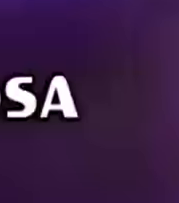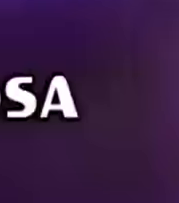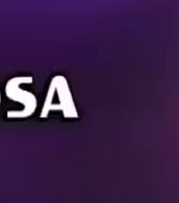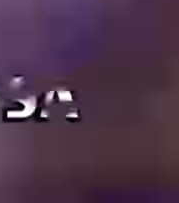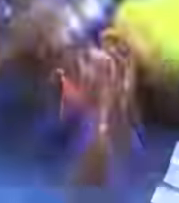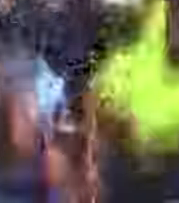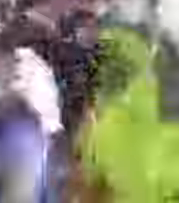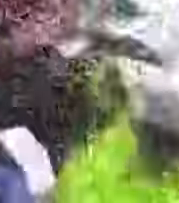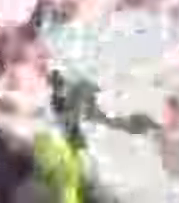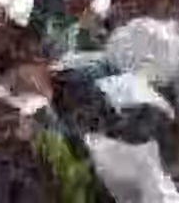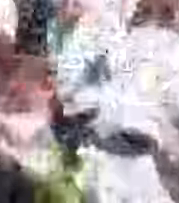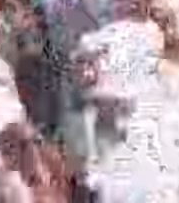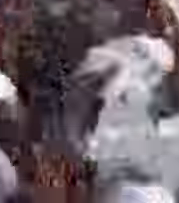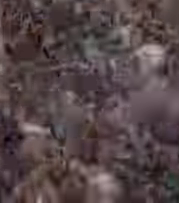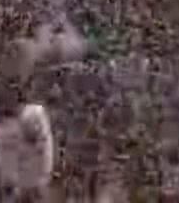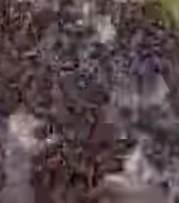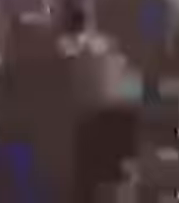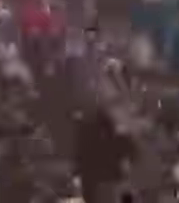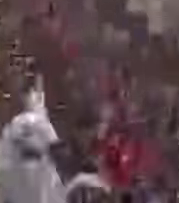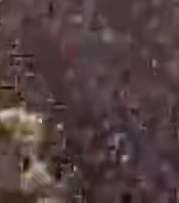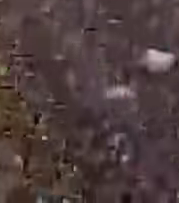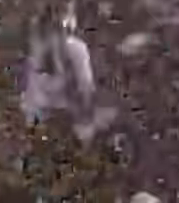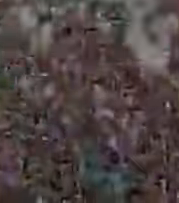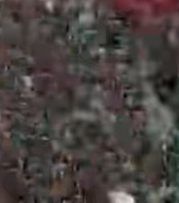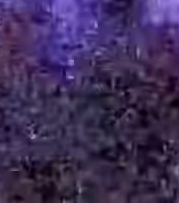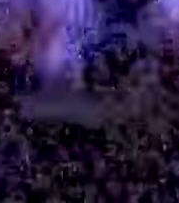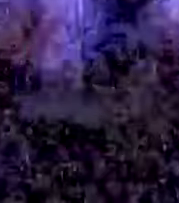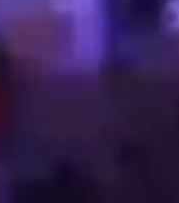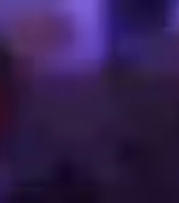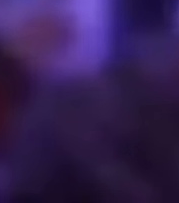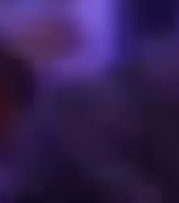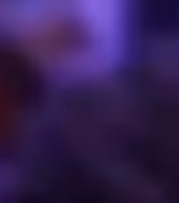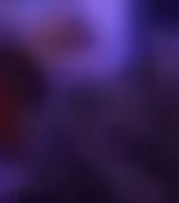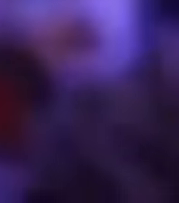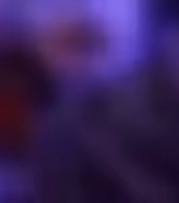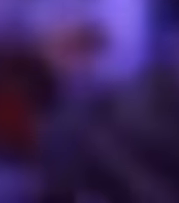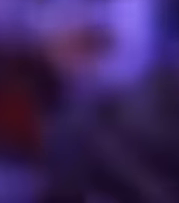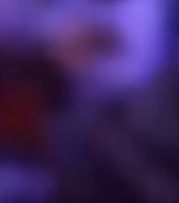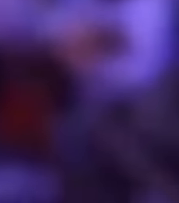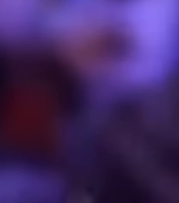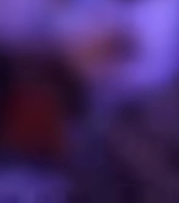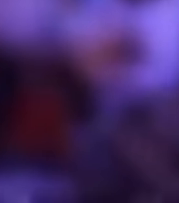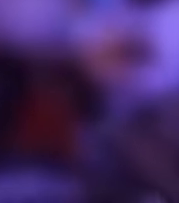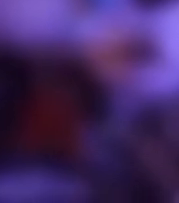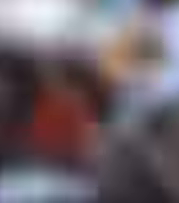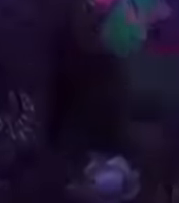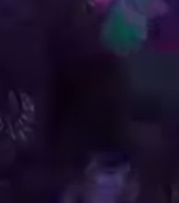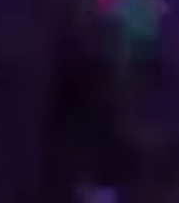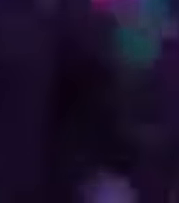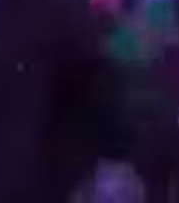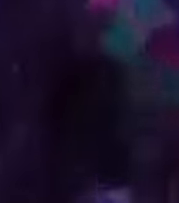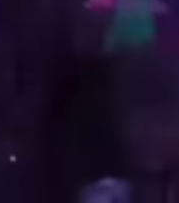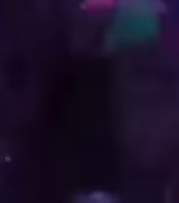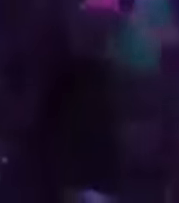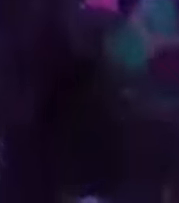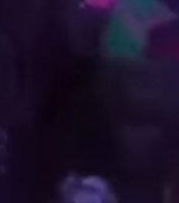gida osa. Ilu Eko mi jigi jigi bukwe ye tuya ya babo. National Stadium Zuru Lere Lagos Magbare Joluwa.